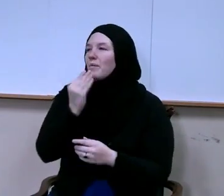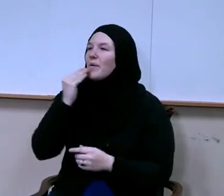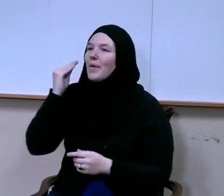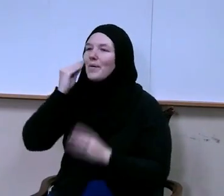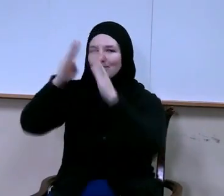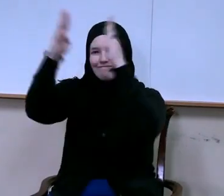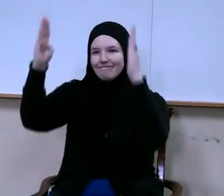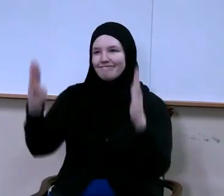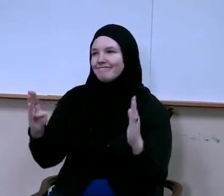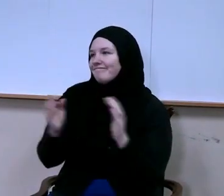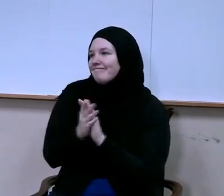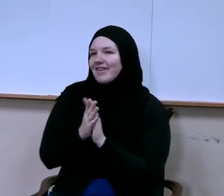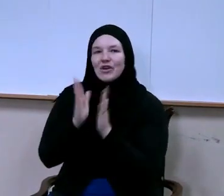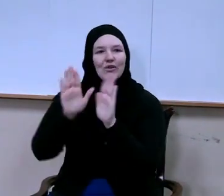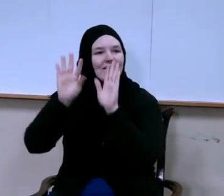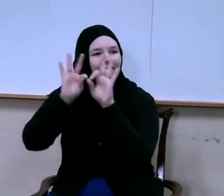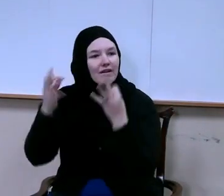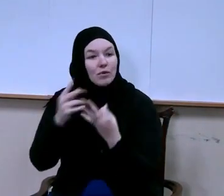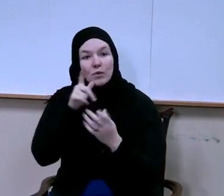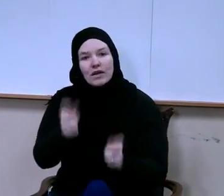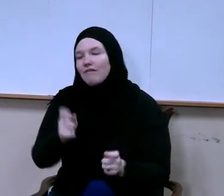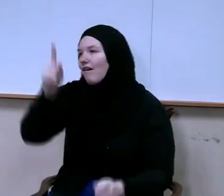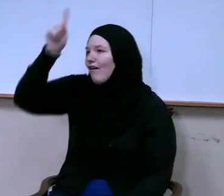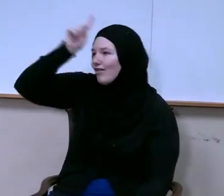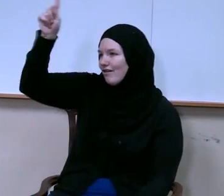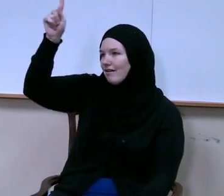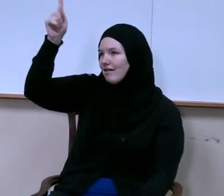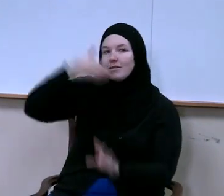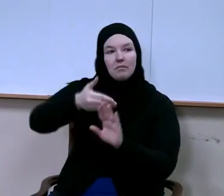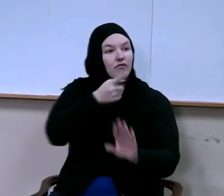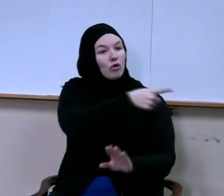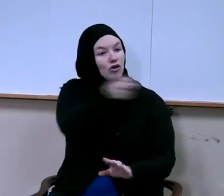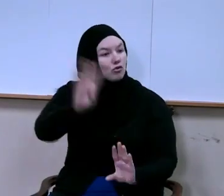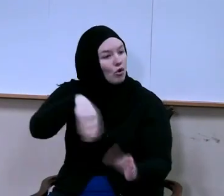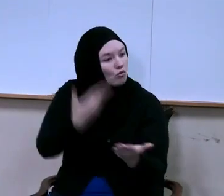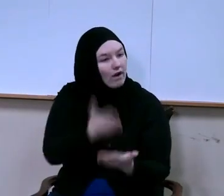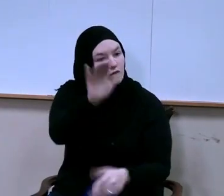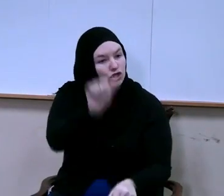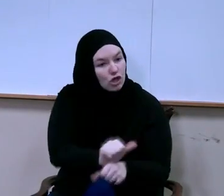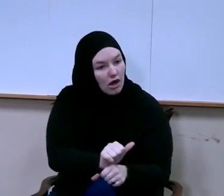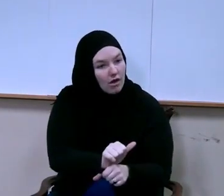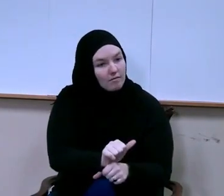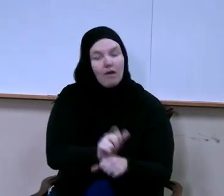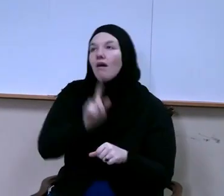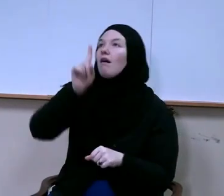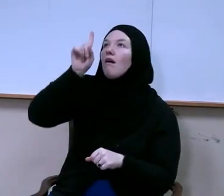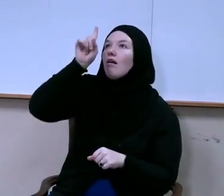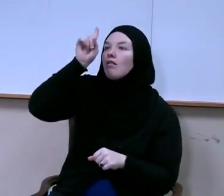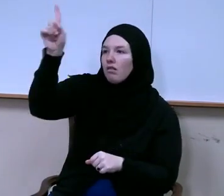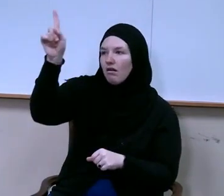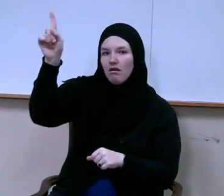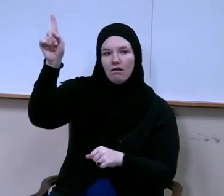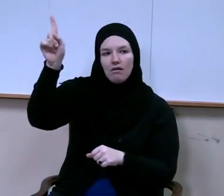who gifted you with this family. Before you get to your career, Allah is the one who